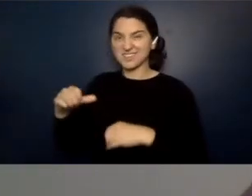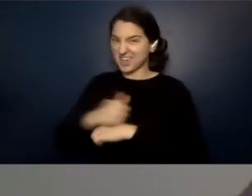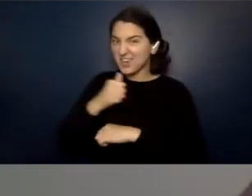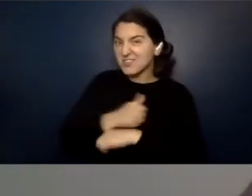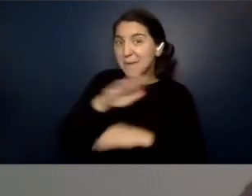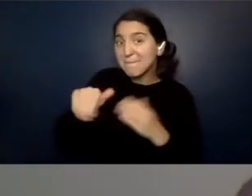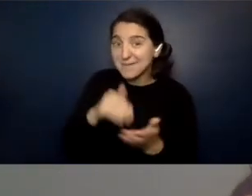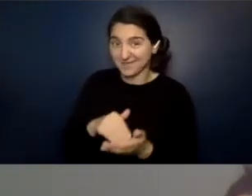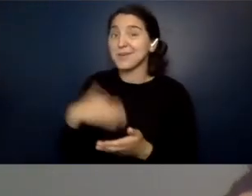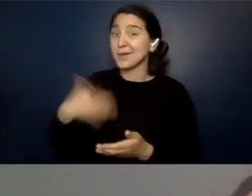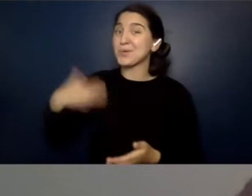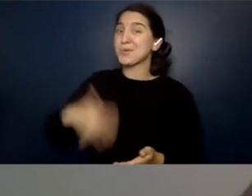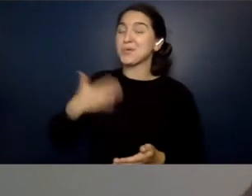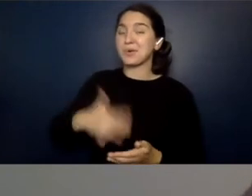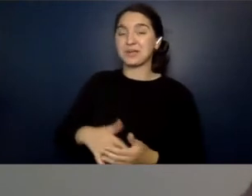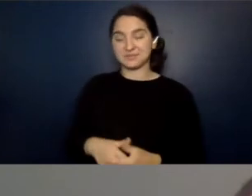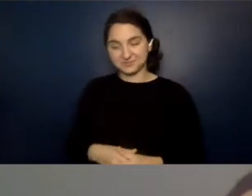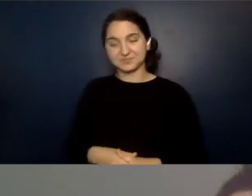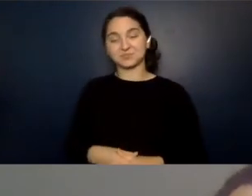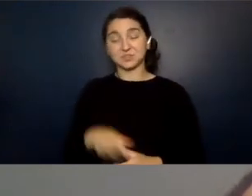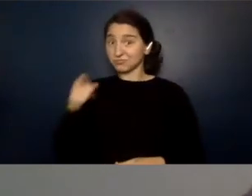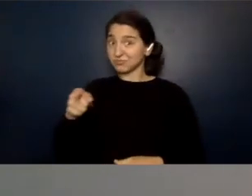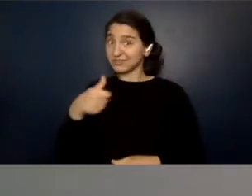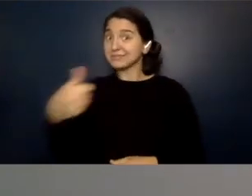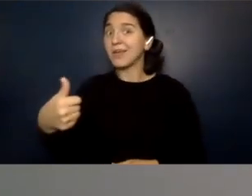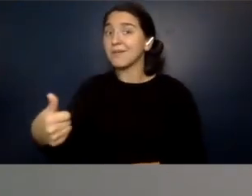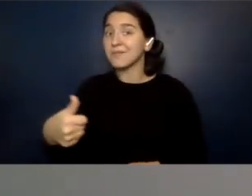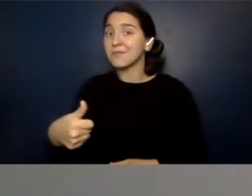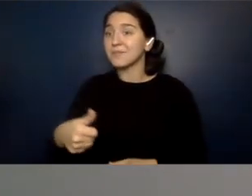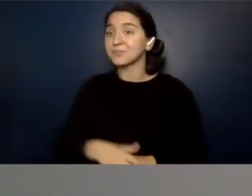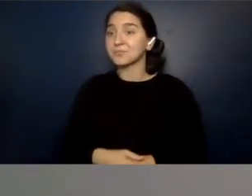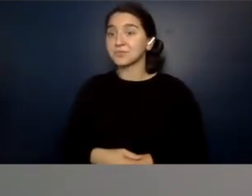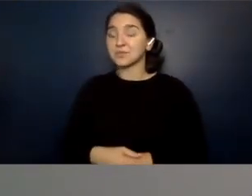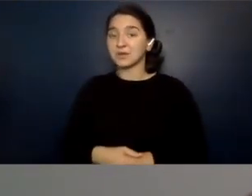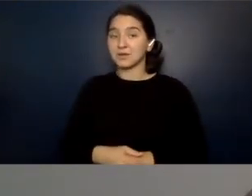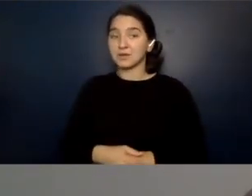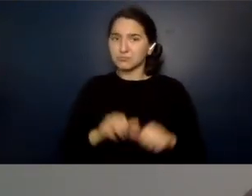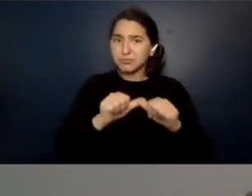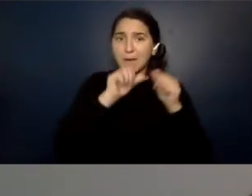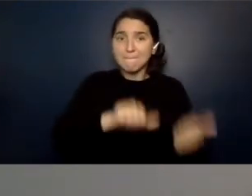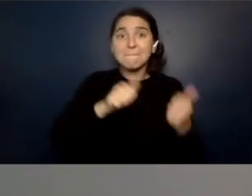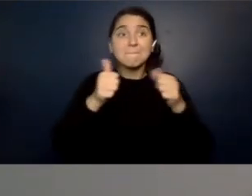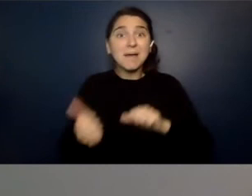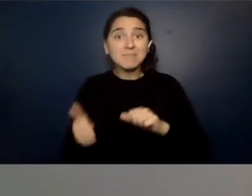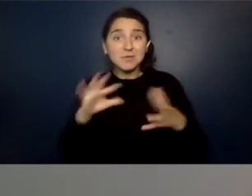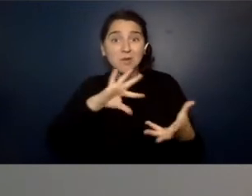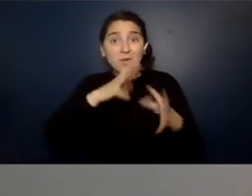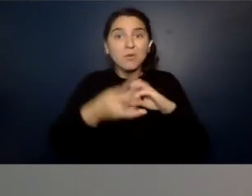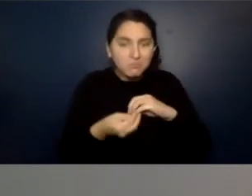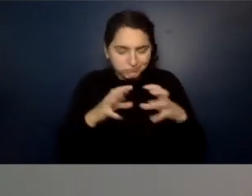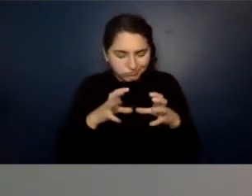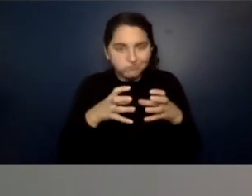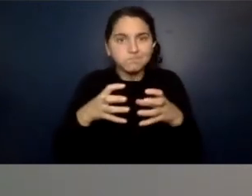were active participants in the civil rights movement of the 1960s, where sitting in the middle was the worst thing